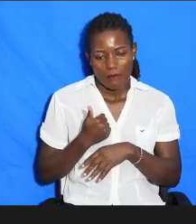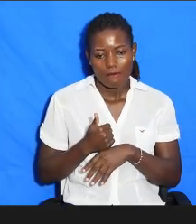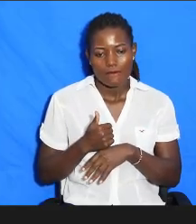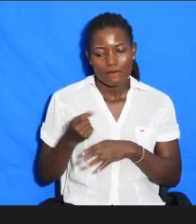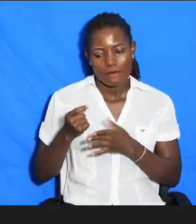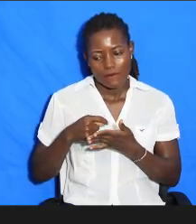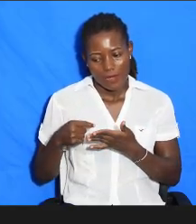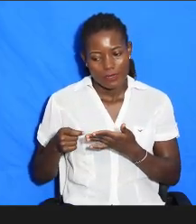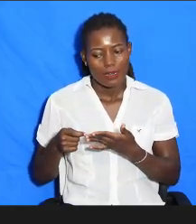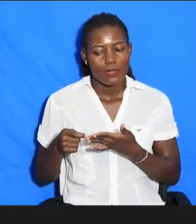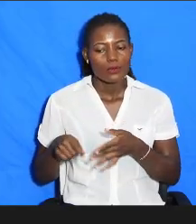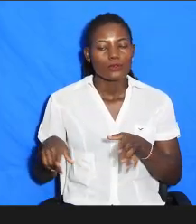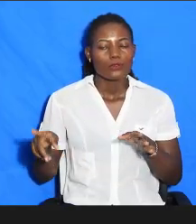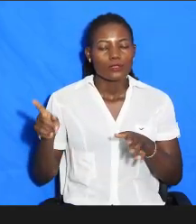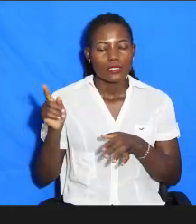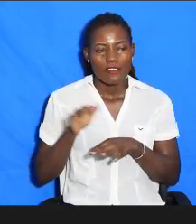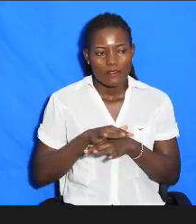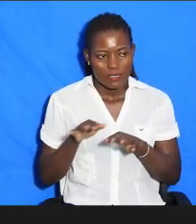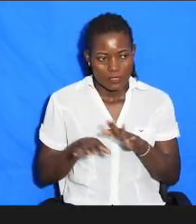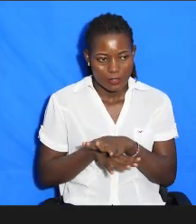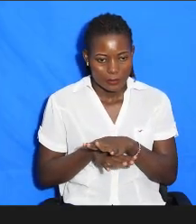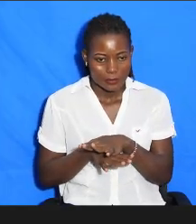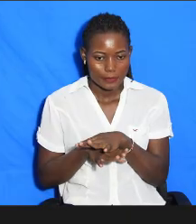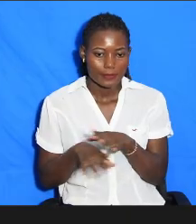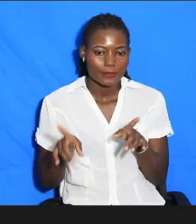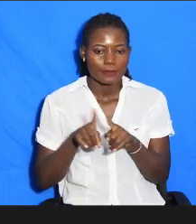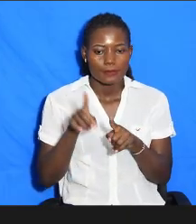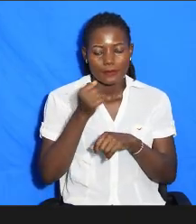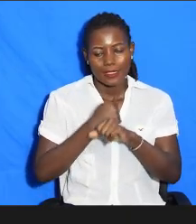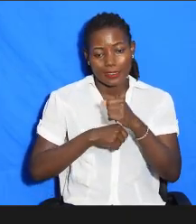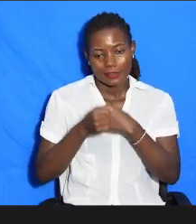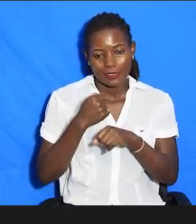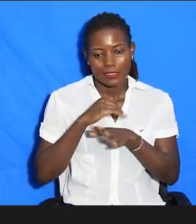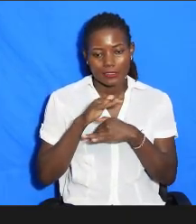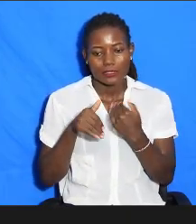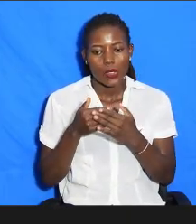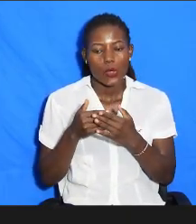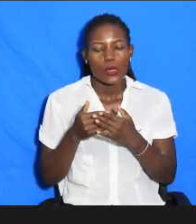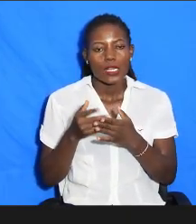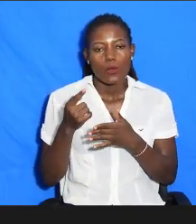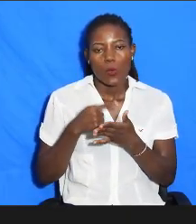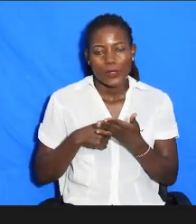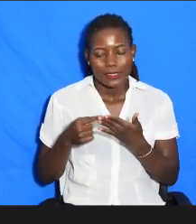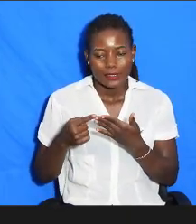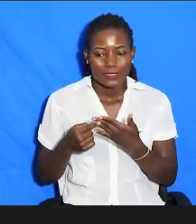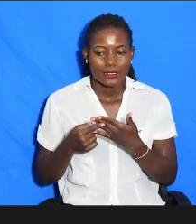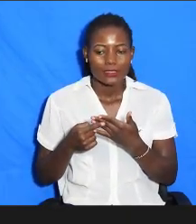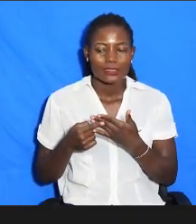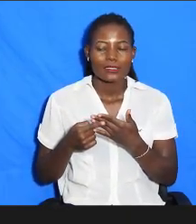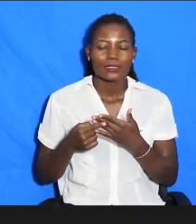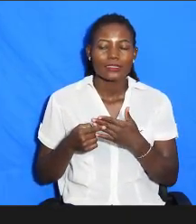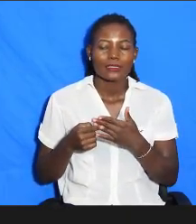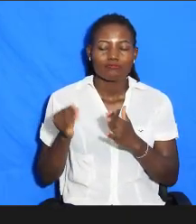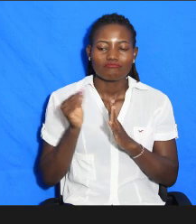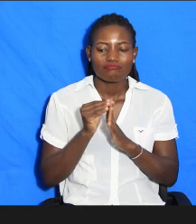it down. I write the phase that you're in. I write the exercise that you're doing, all of them down, the weights. I put it down. So